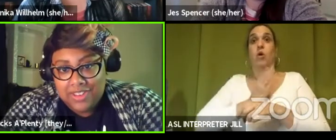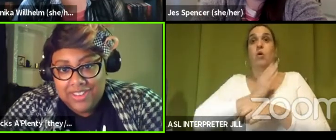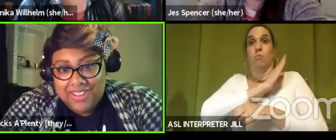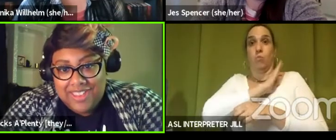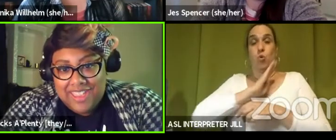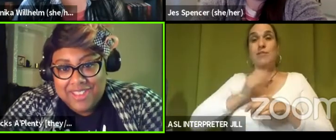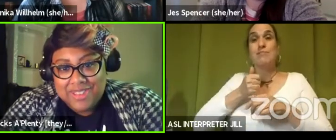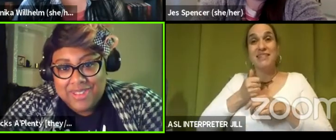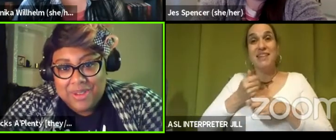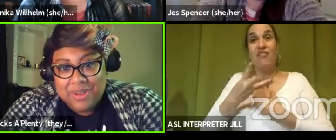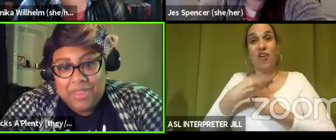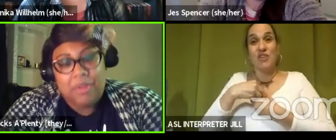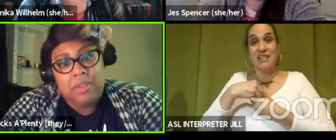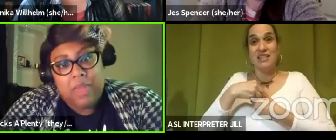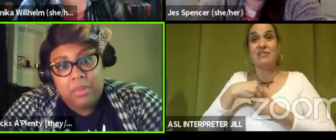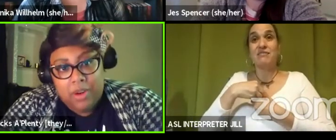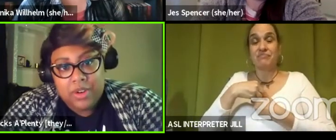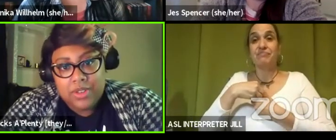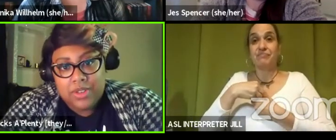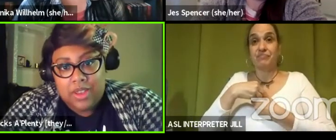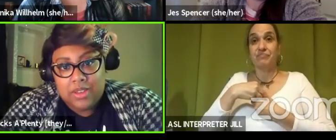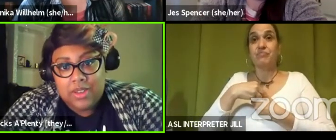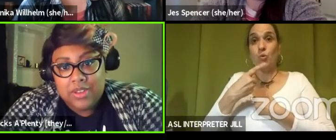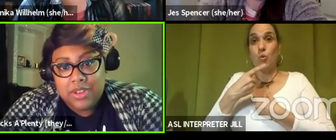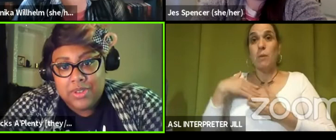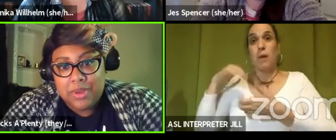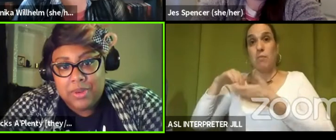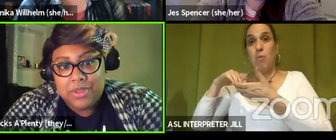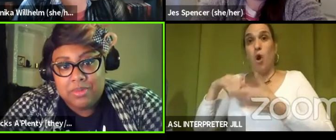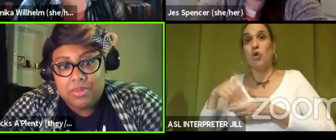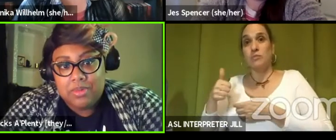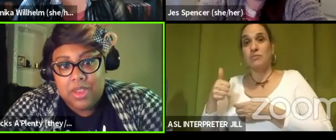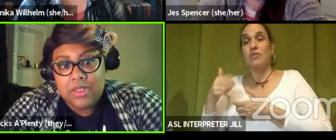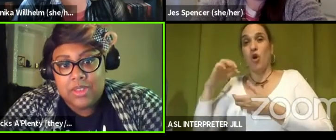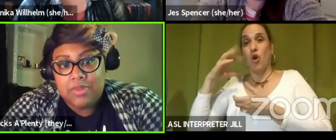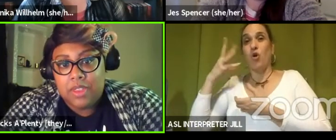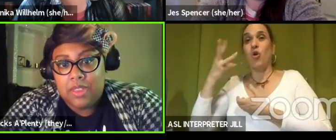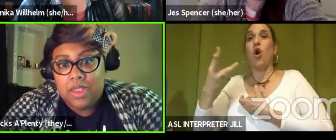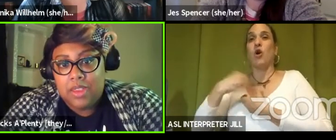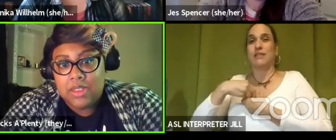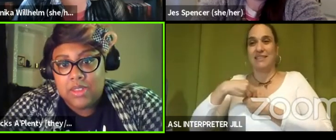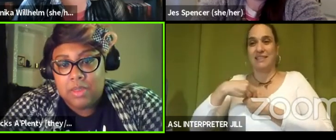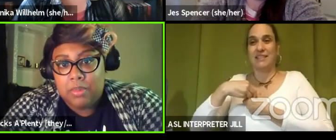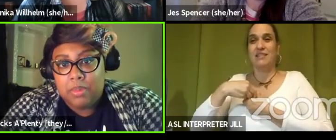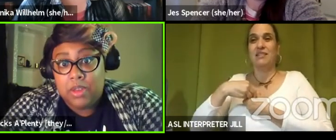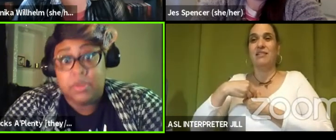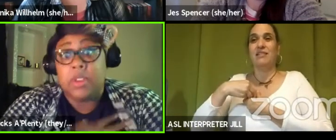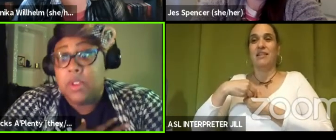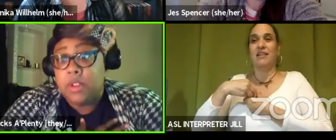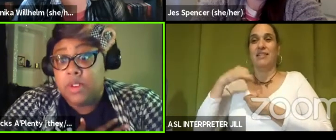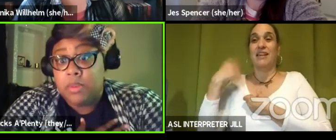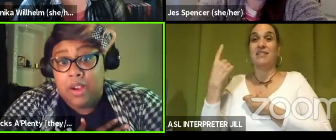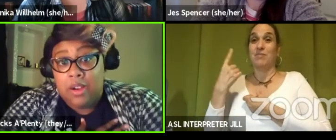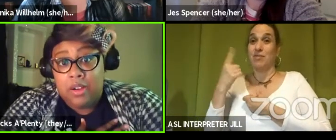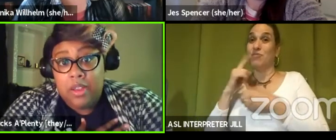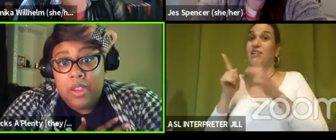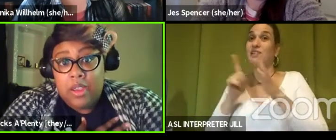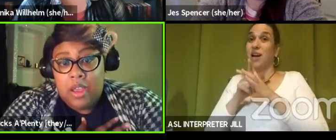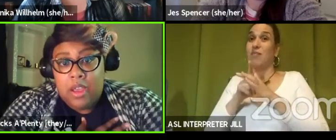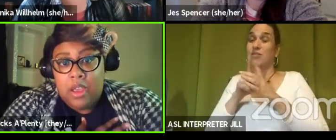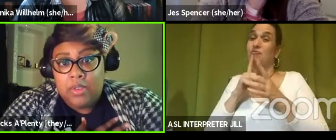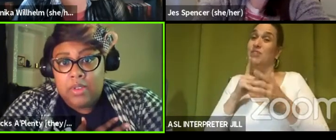autistic. And then one of my partners is autistic. So it's something that has come up and is really near and dear to my